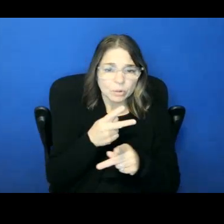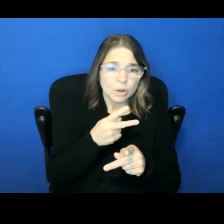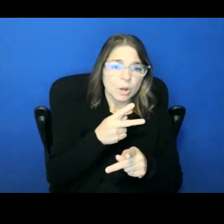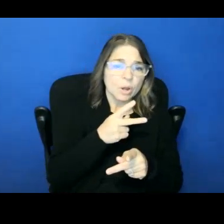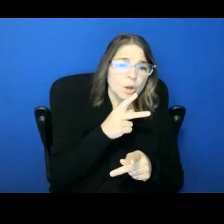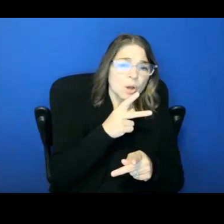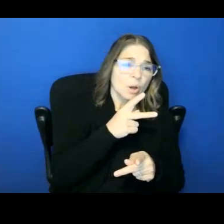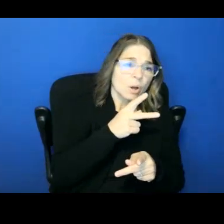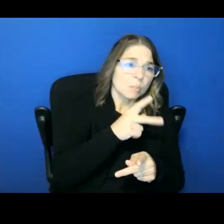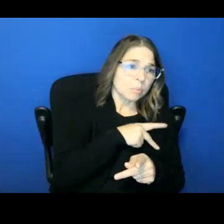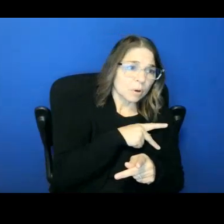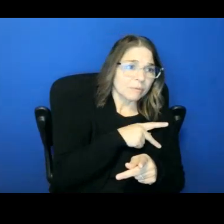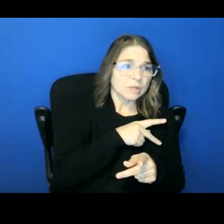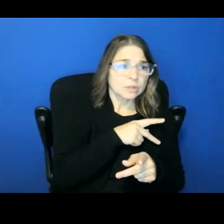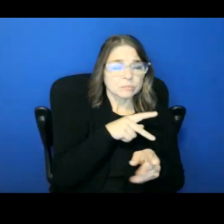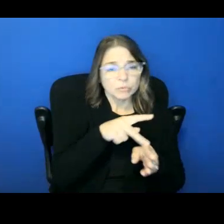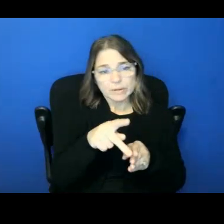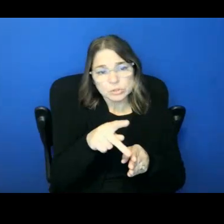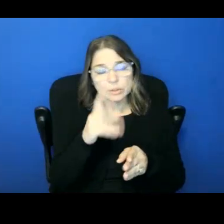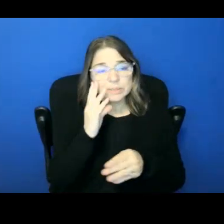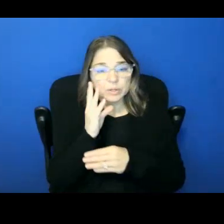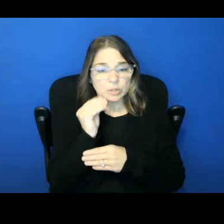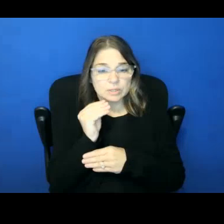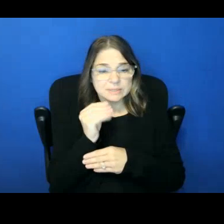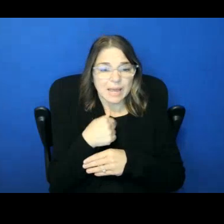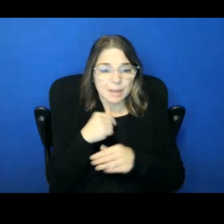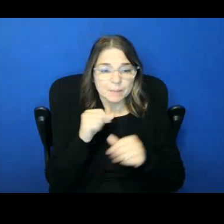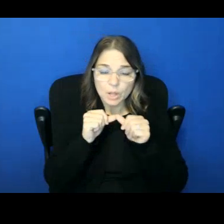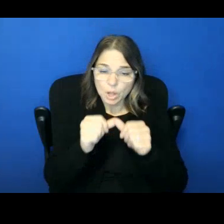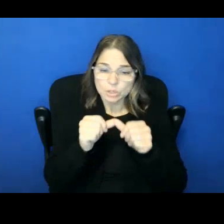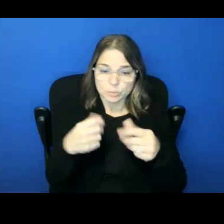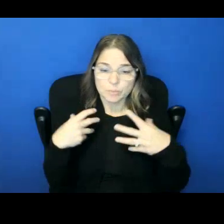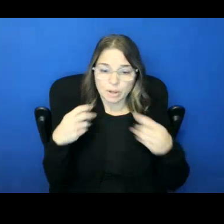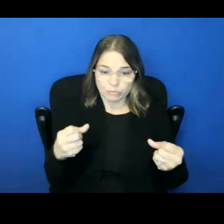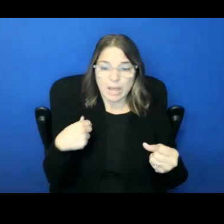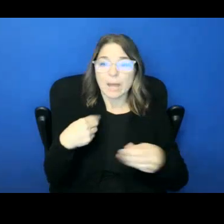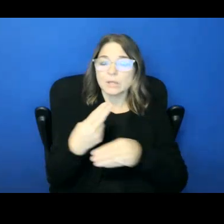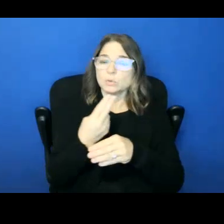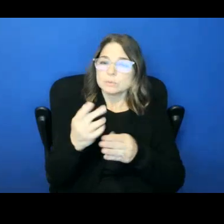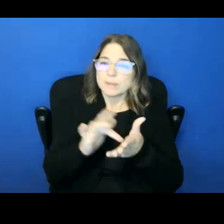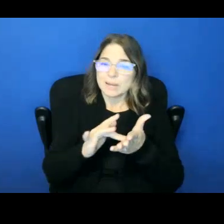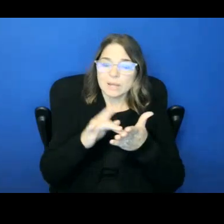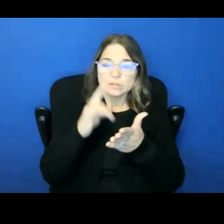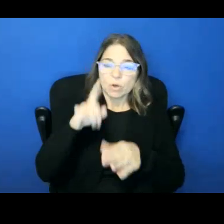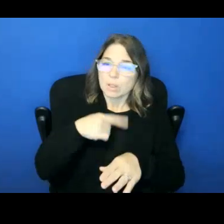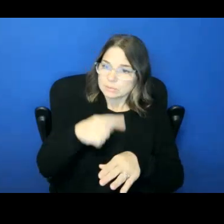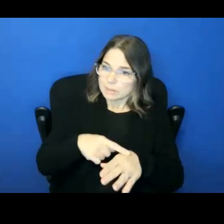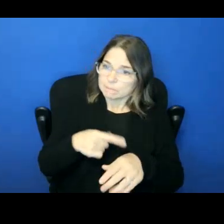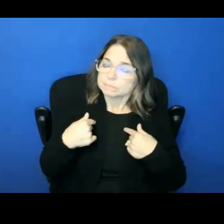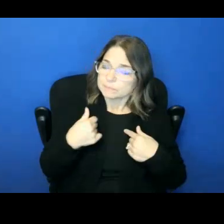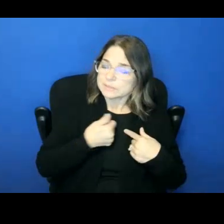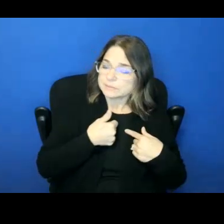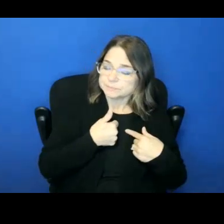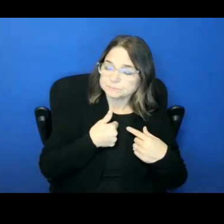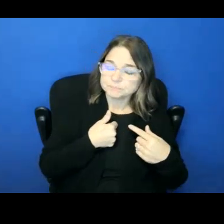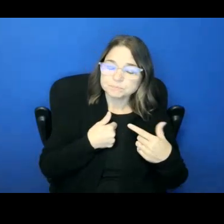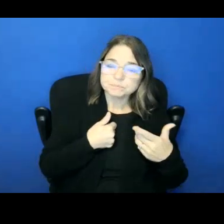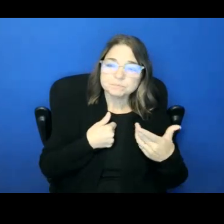and professional experience. I'm also someone who's in long-term recovery, who utilized medications for quite some time,